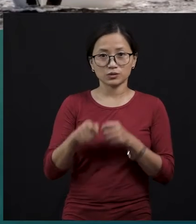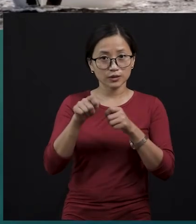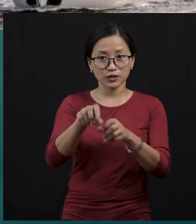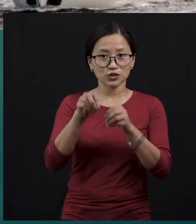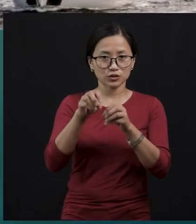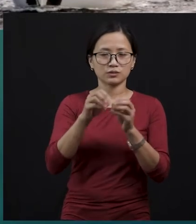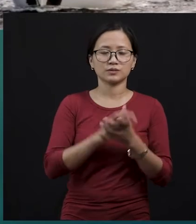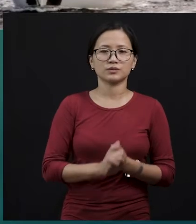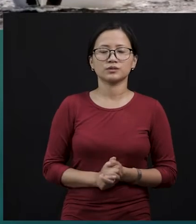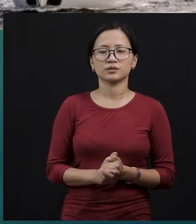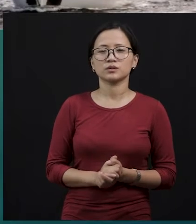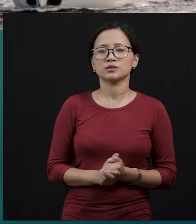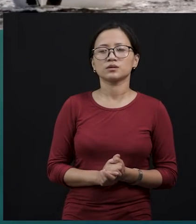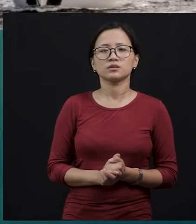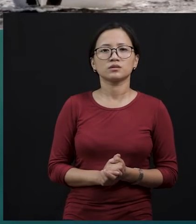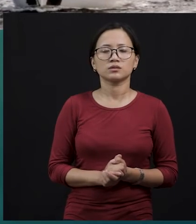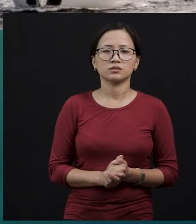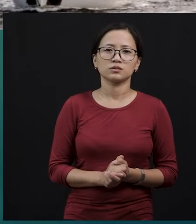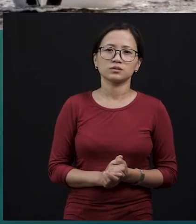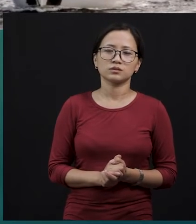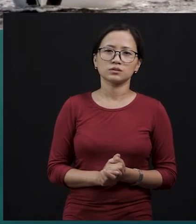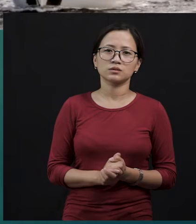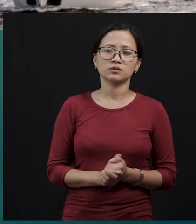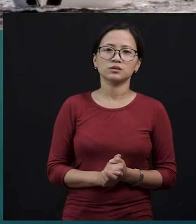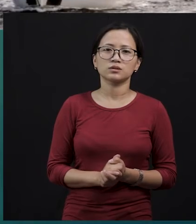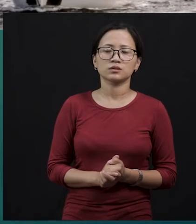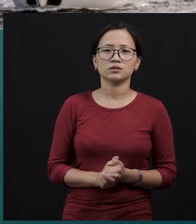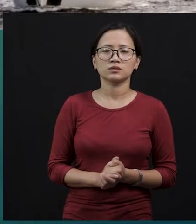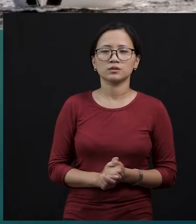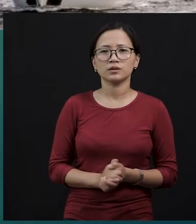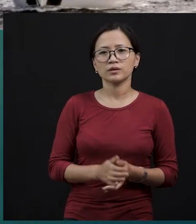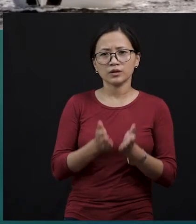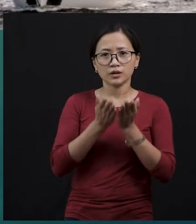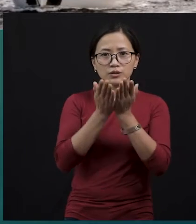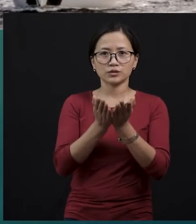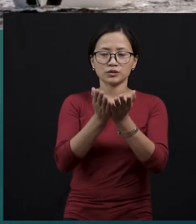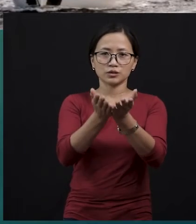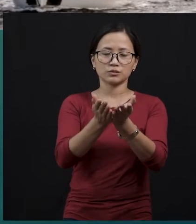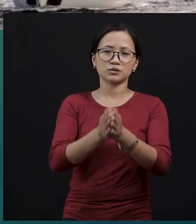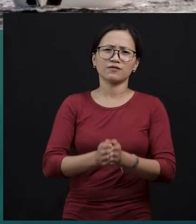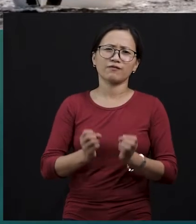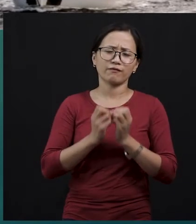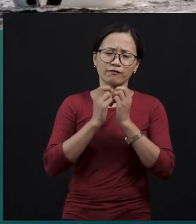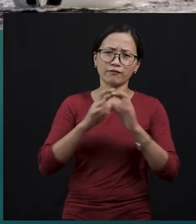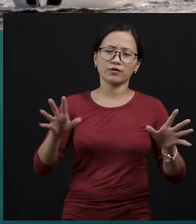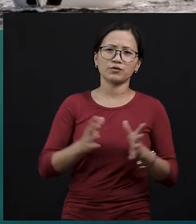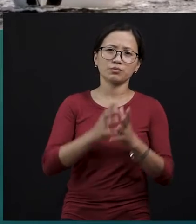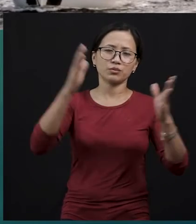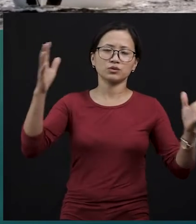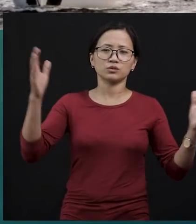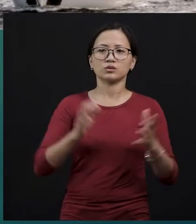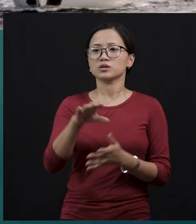that we cannot sail our boats or we cannot sail our ships. So a ship is a very big ship which can carry thousands